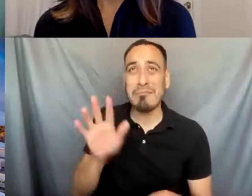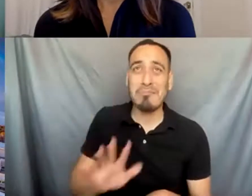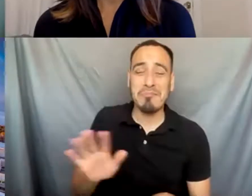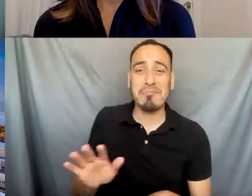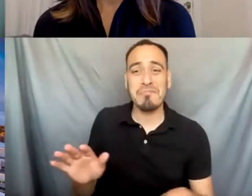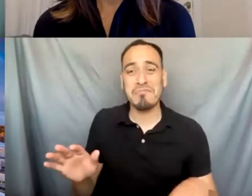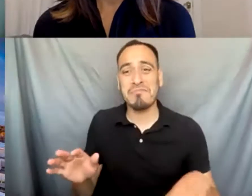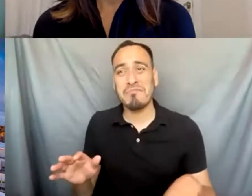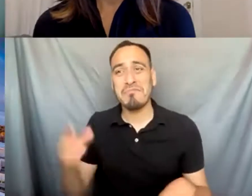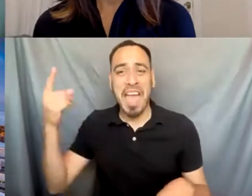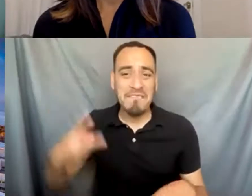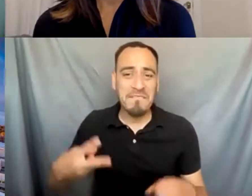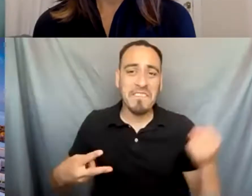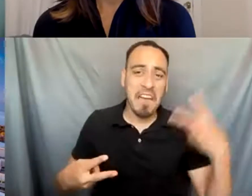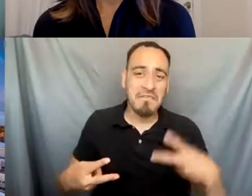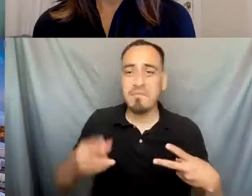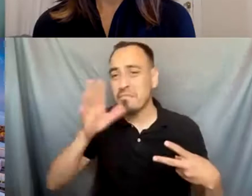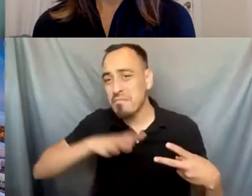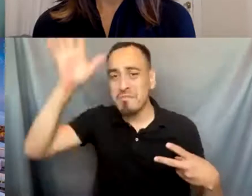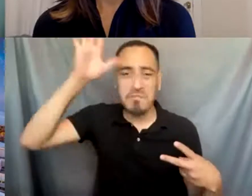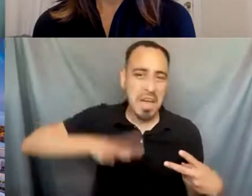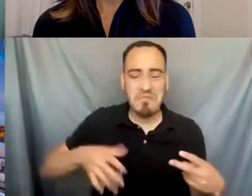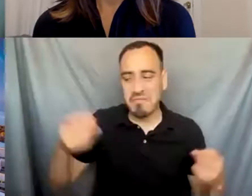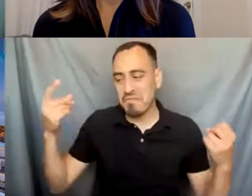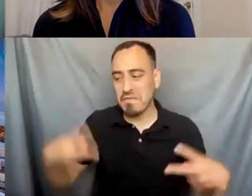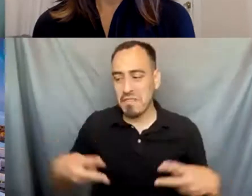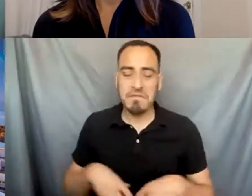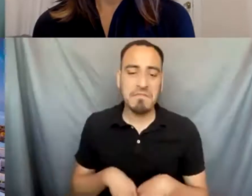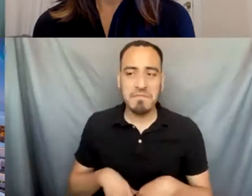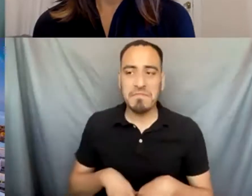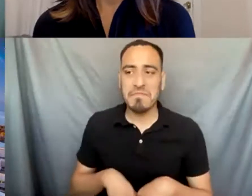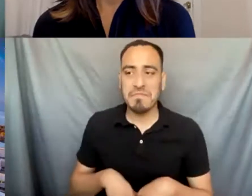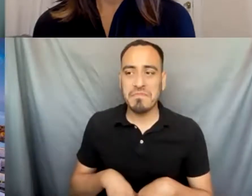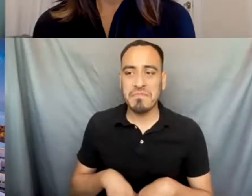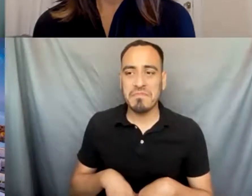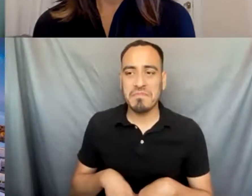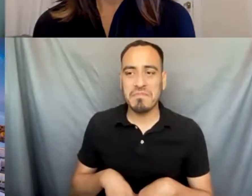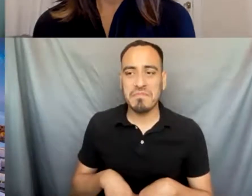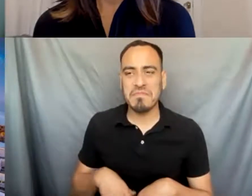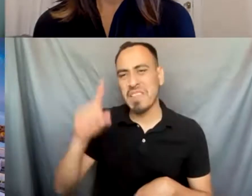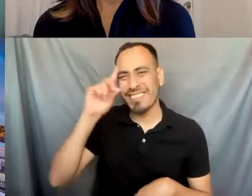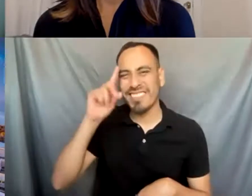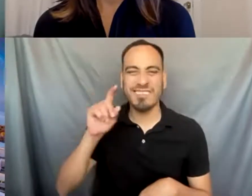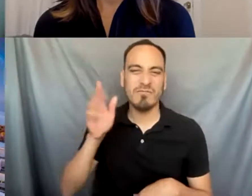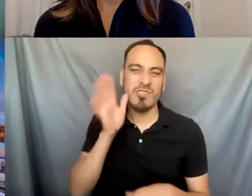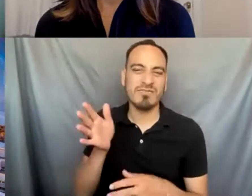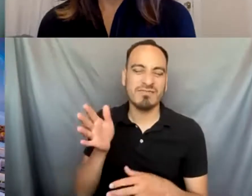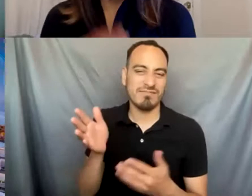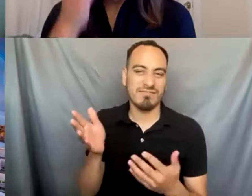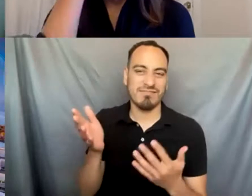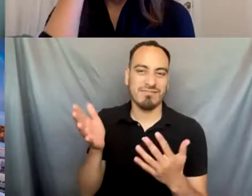women. And I guess I can leave it at that.